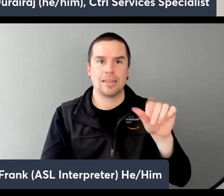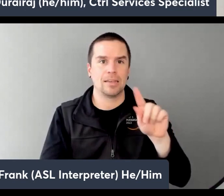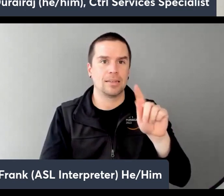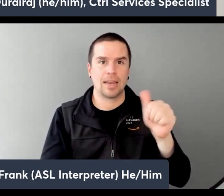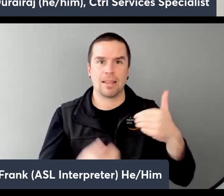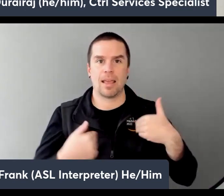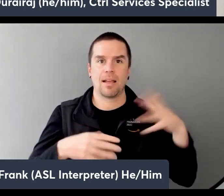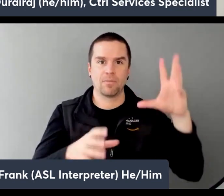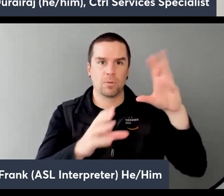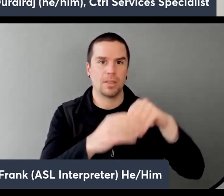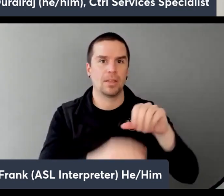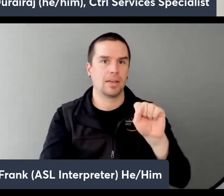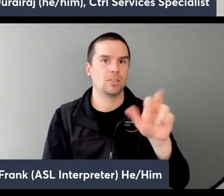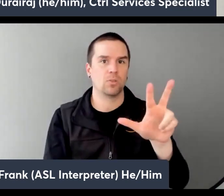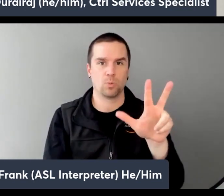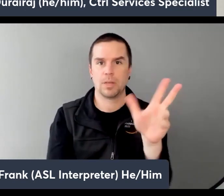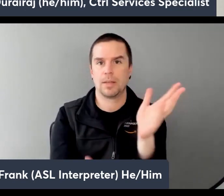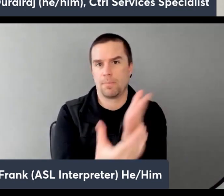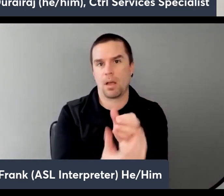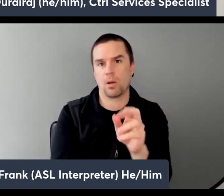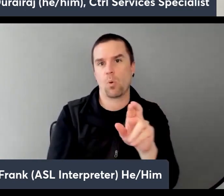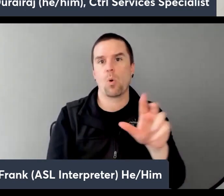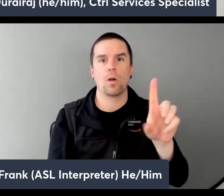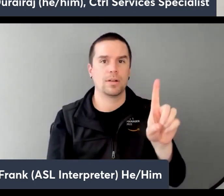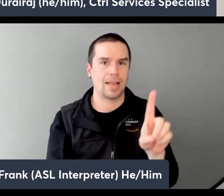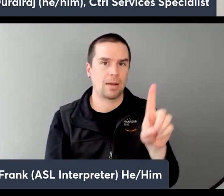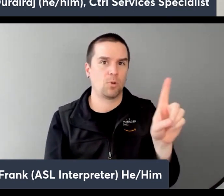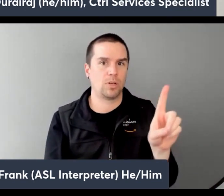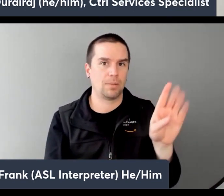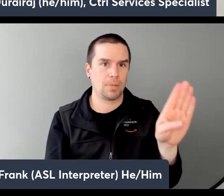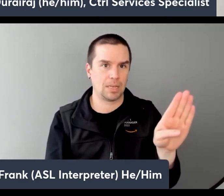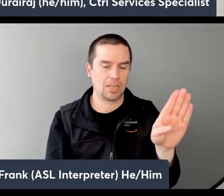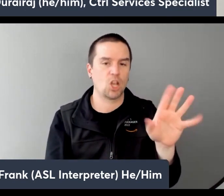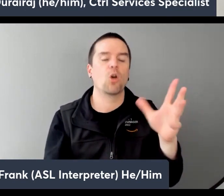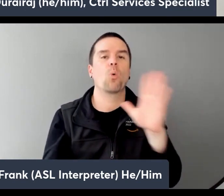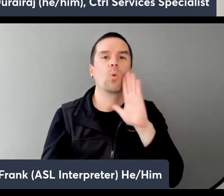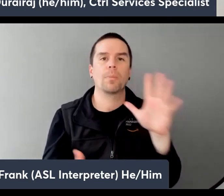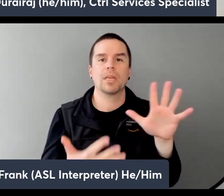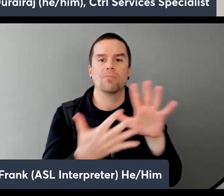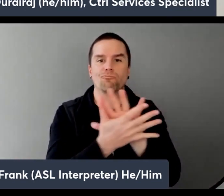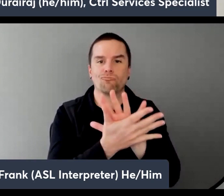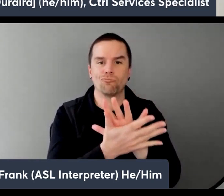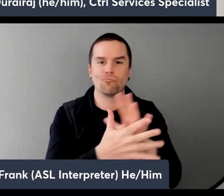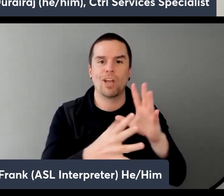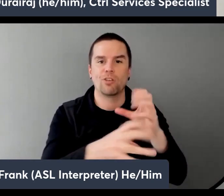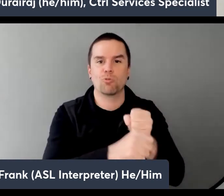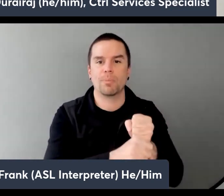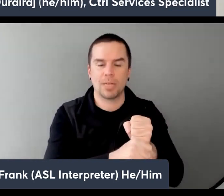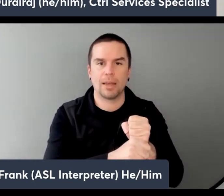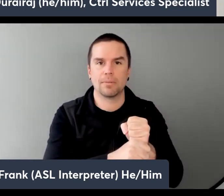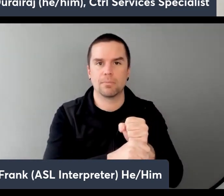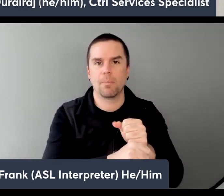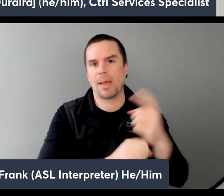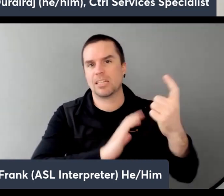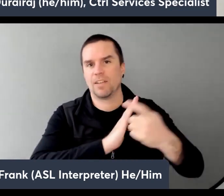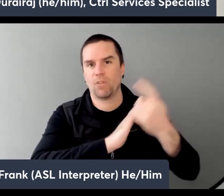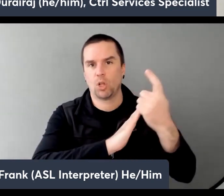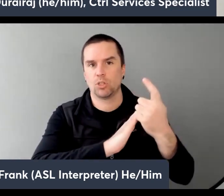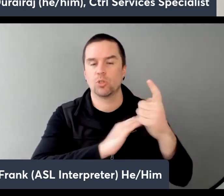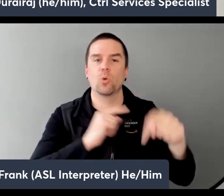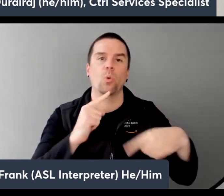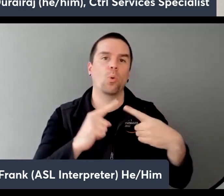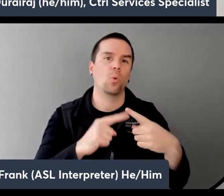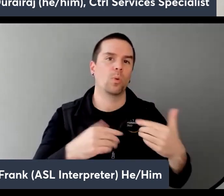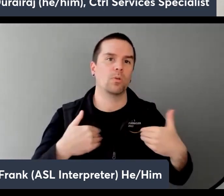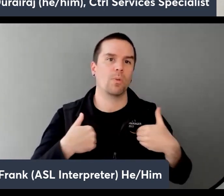bucket or DynamoDB, it is encrypted by default. So when you use these controls that Control Tower